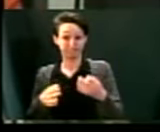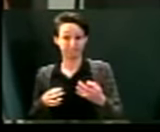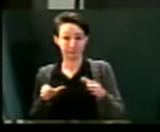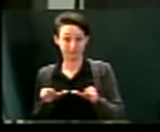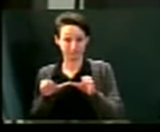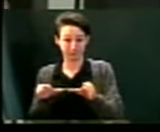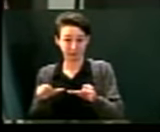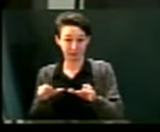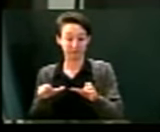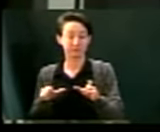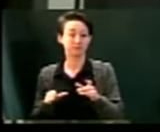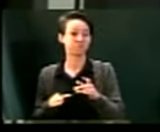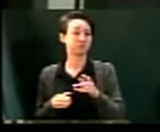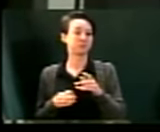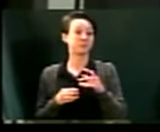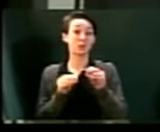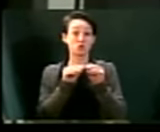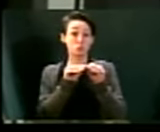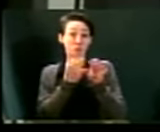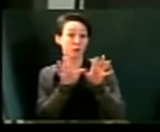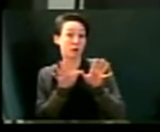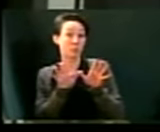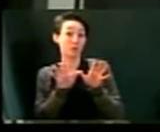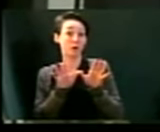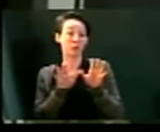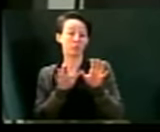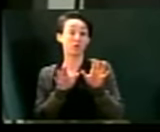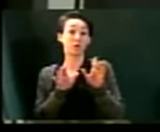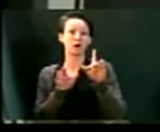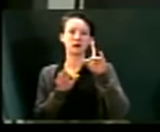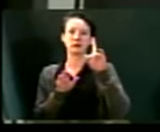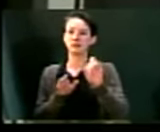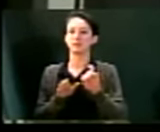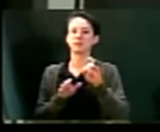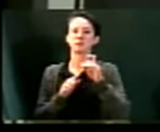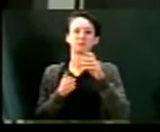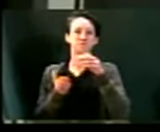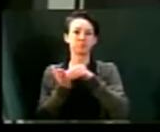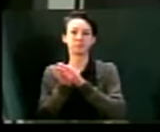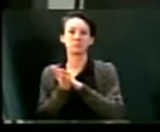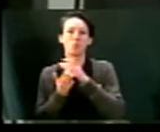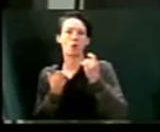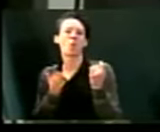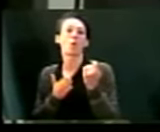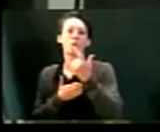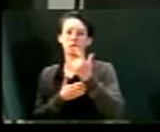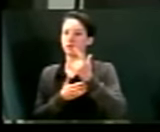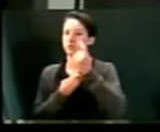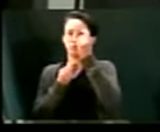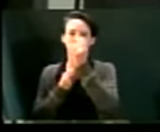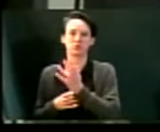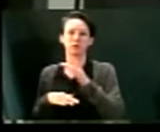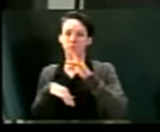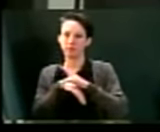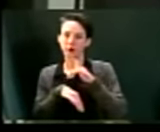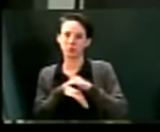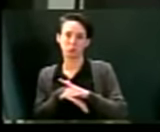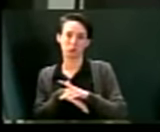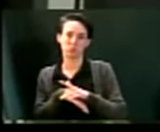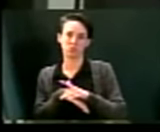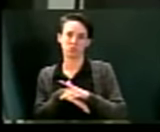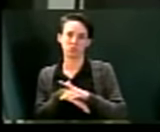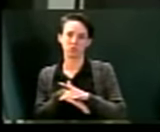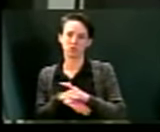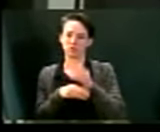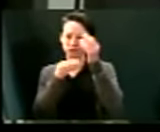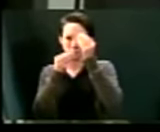if we are going to be transparent at all, we need to put all of the information available out